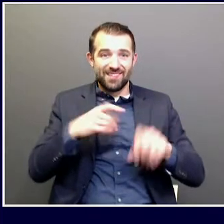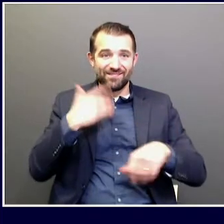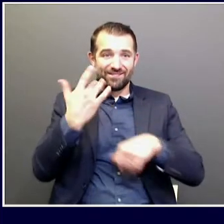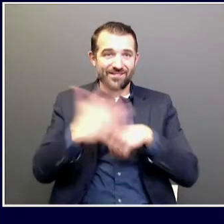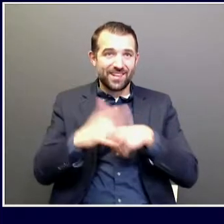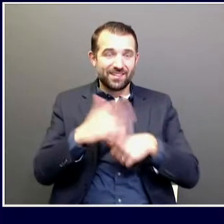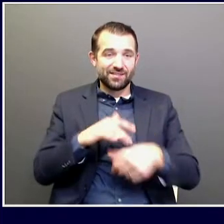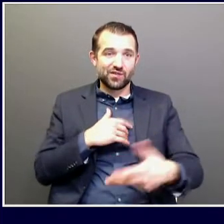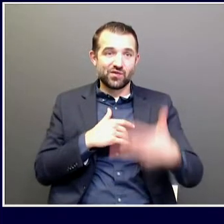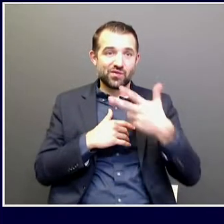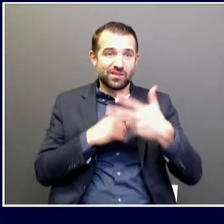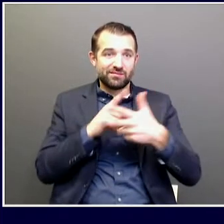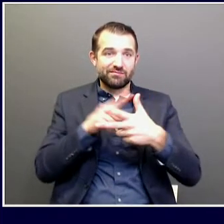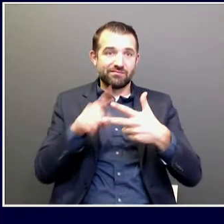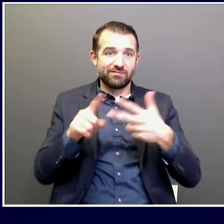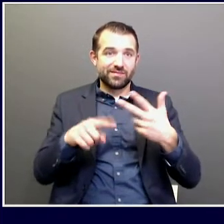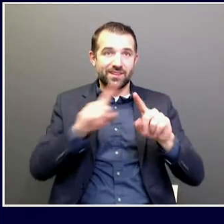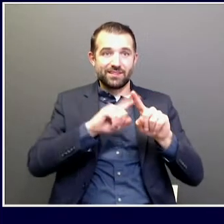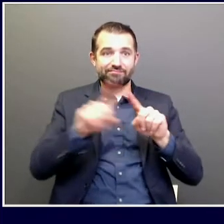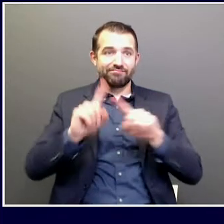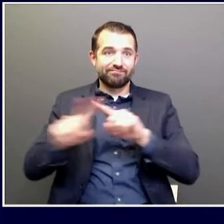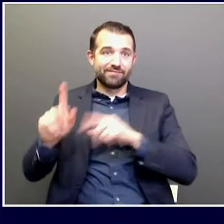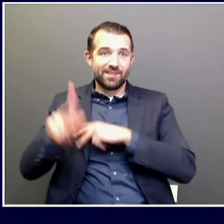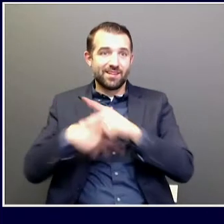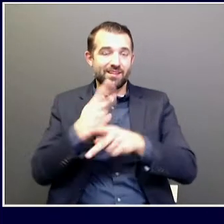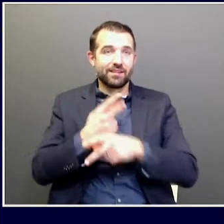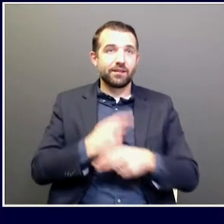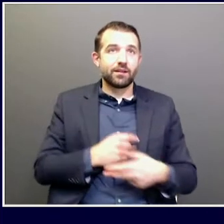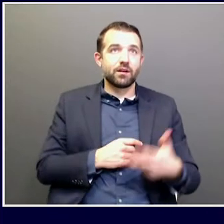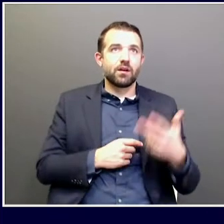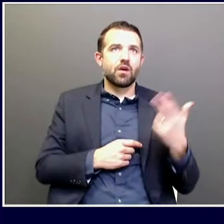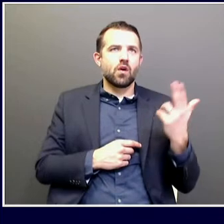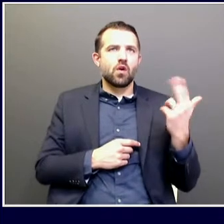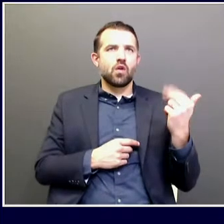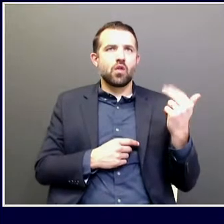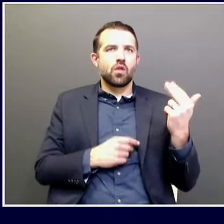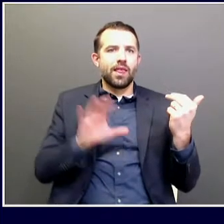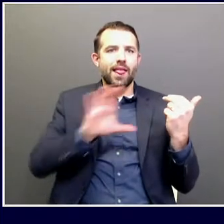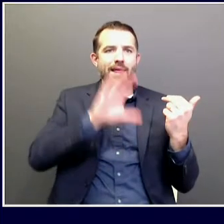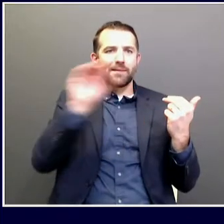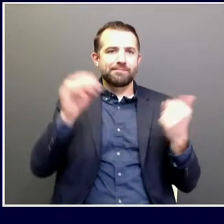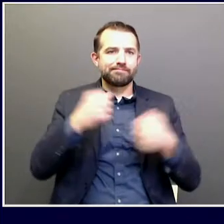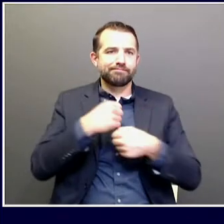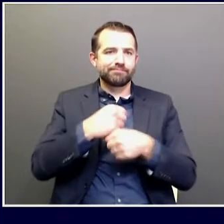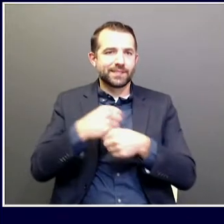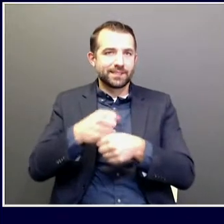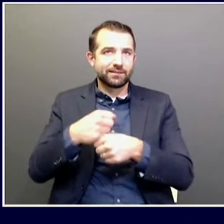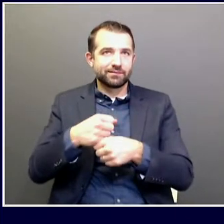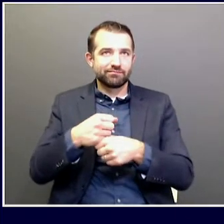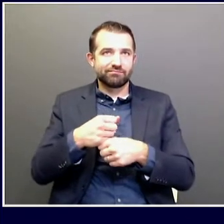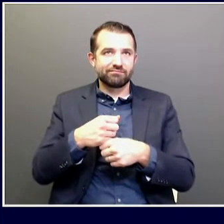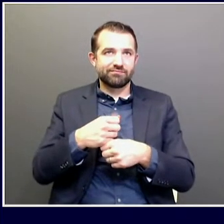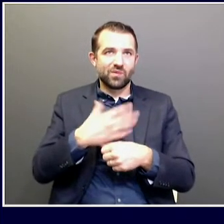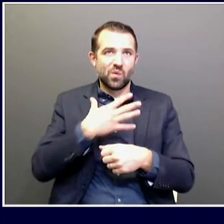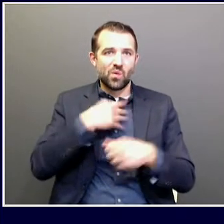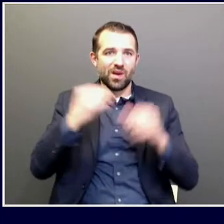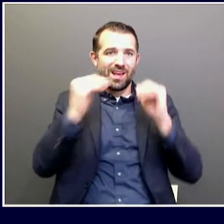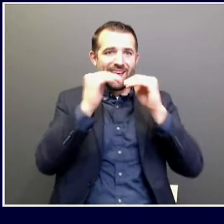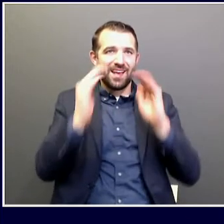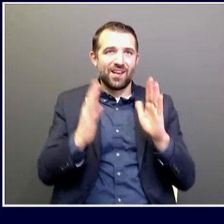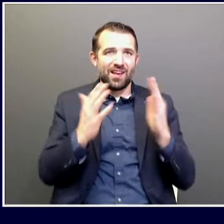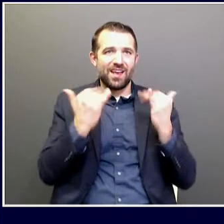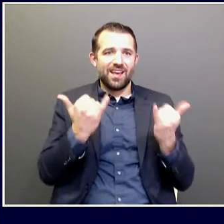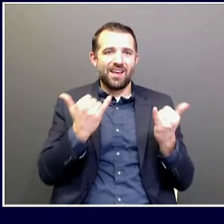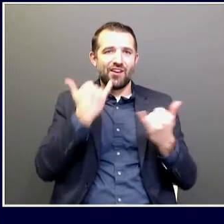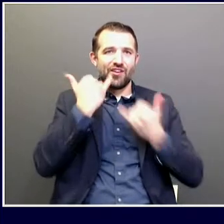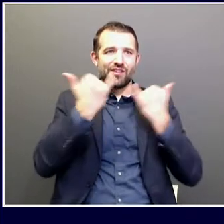and 13 actually producers. And we're on the White House calls every week about pumping out more testing supplies to the pharmacies